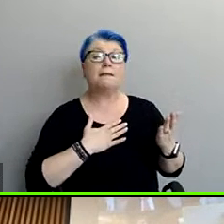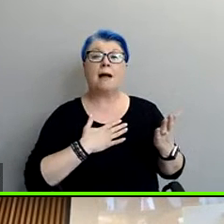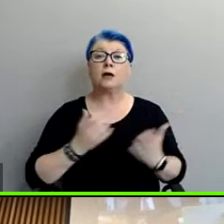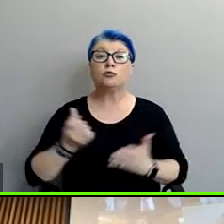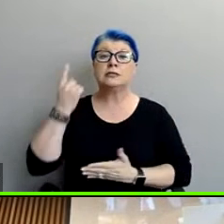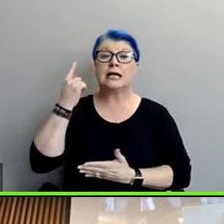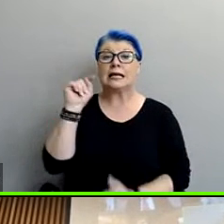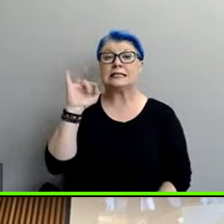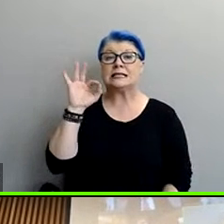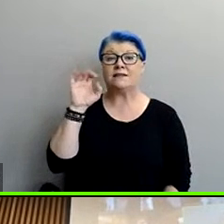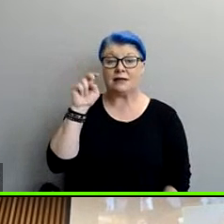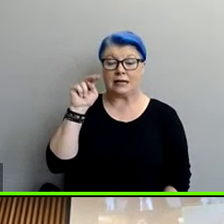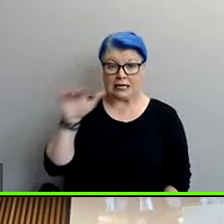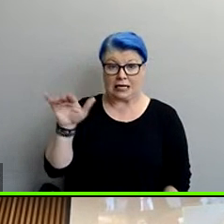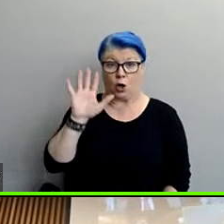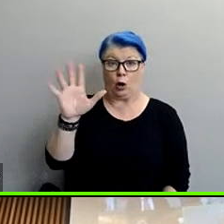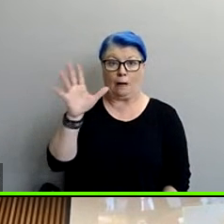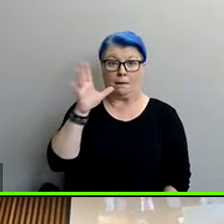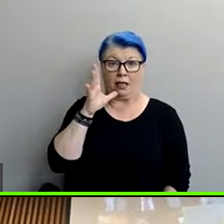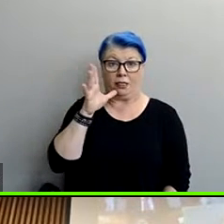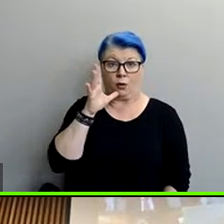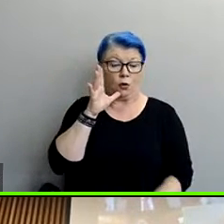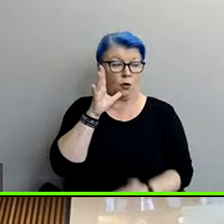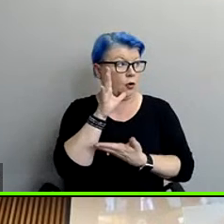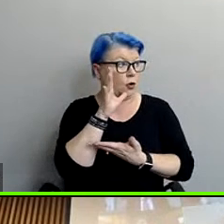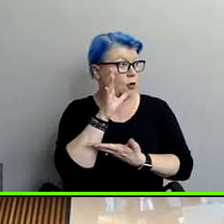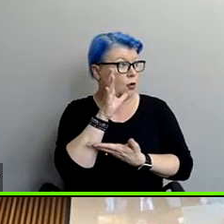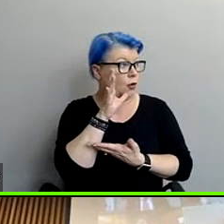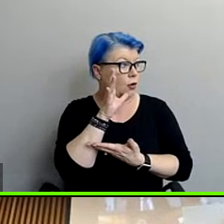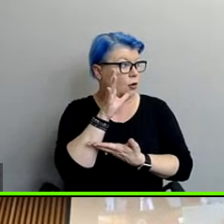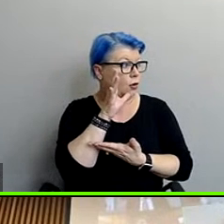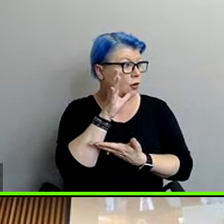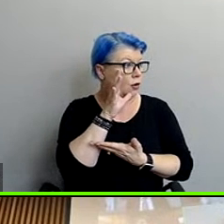mother is deceased. I'd like everyone to say,